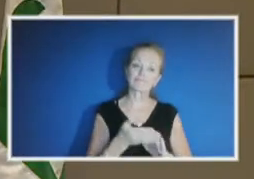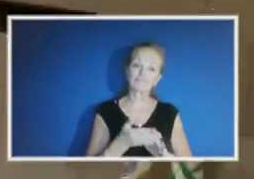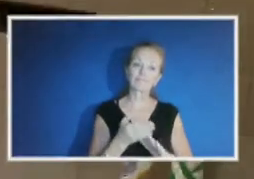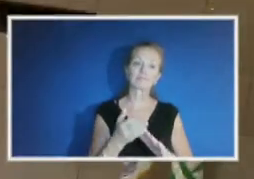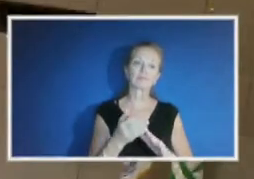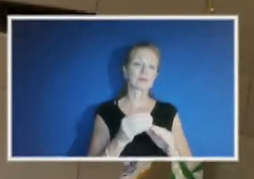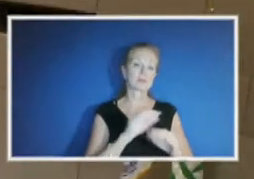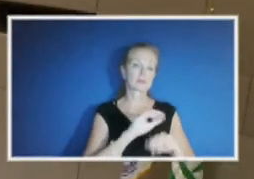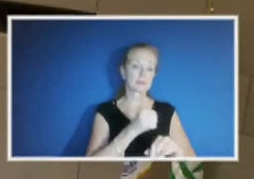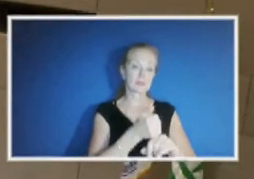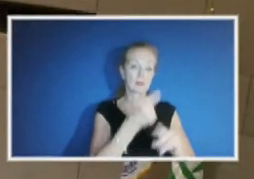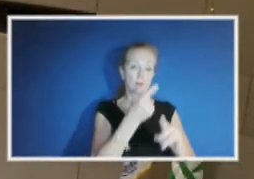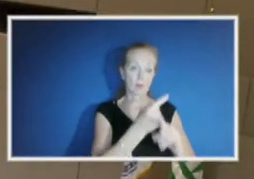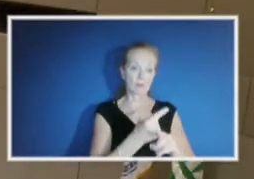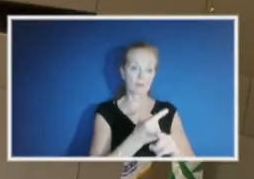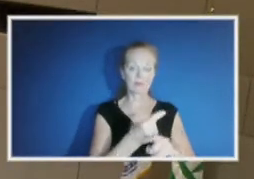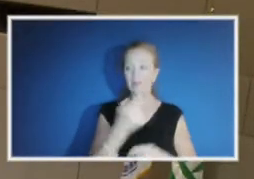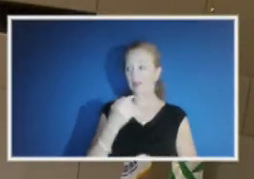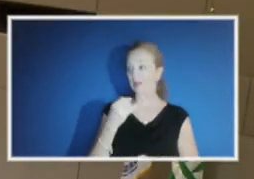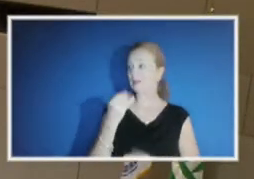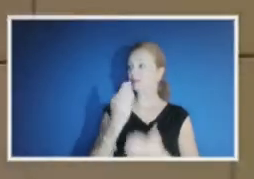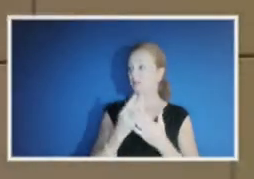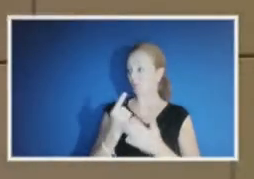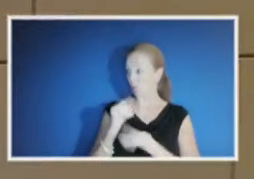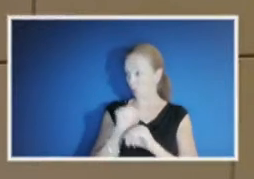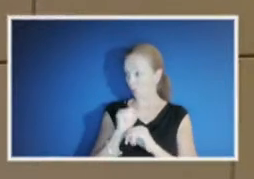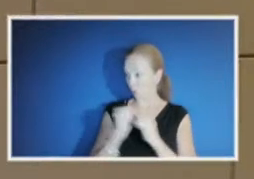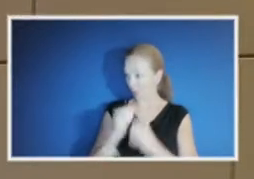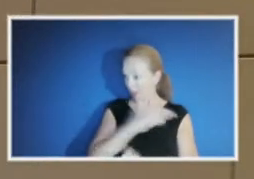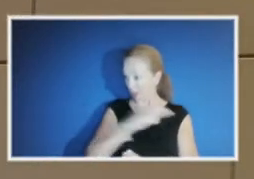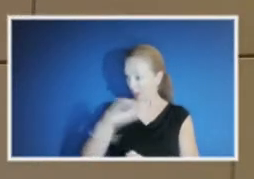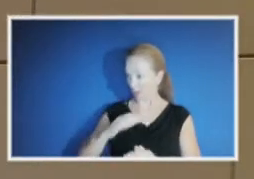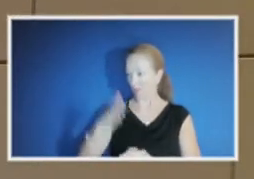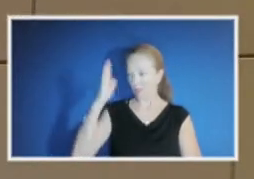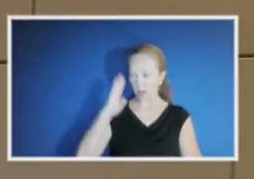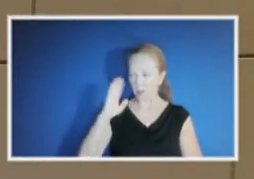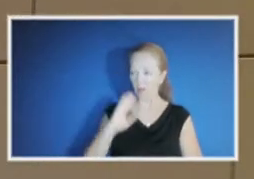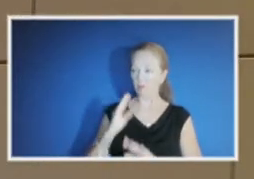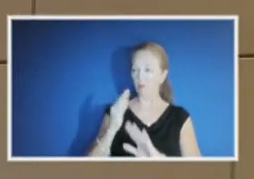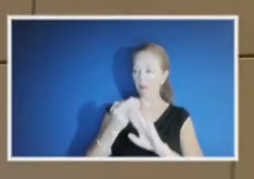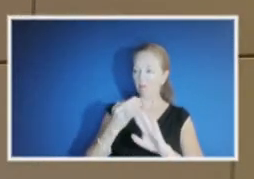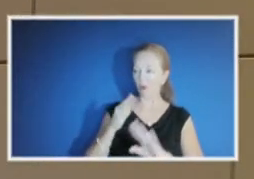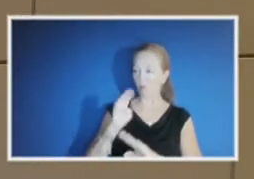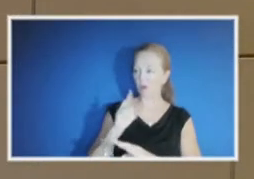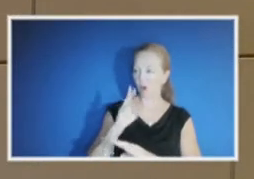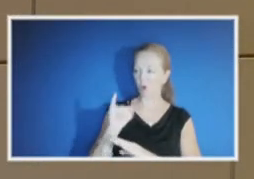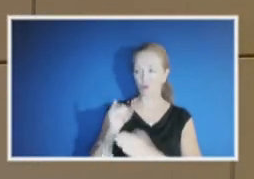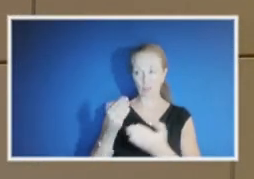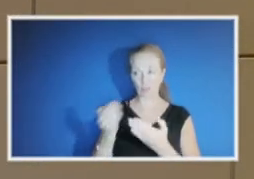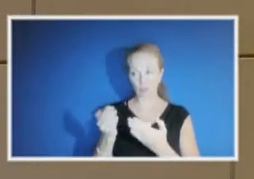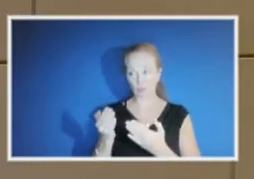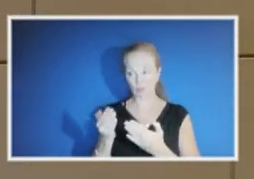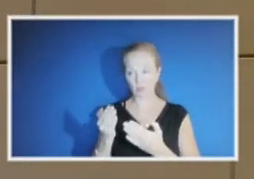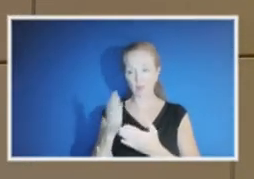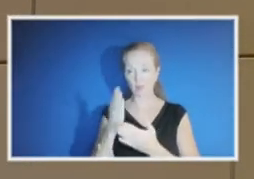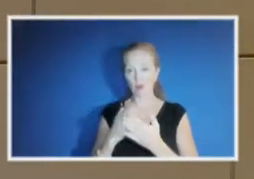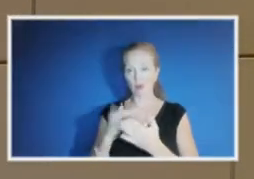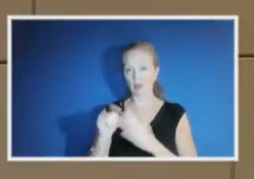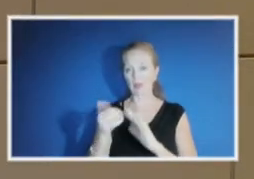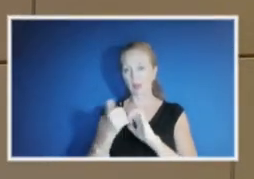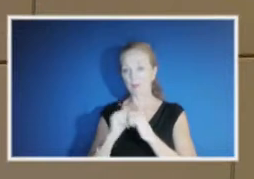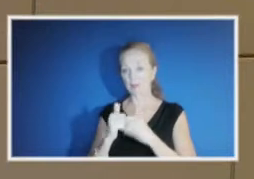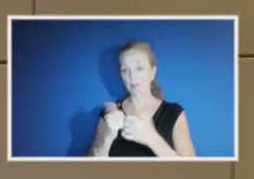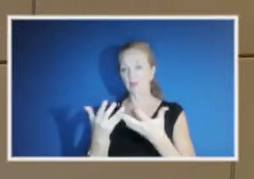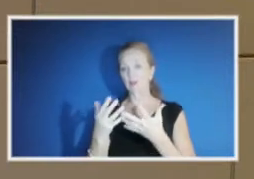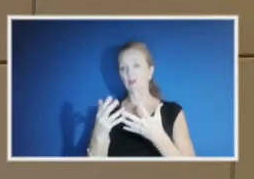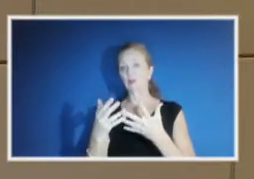as someone that worked with that committee way before Mr. Beccari served on it, it was a part of a competition and a